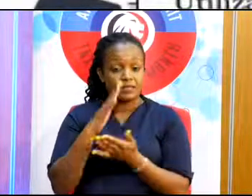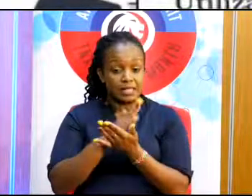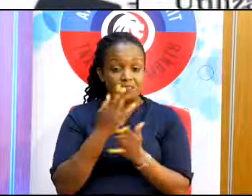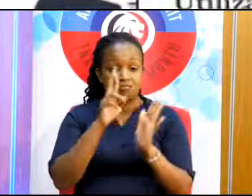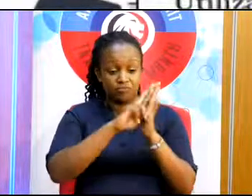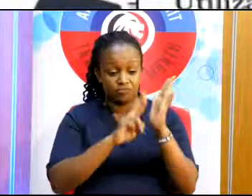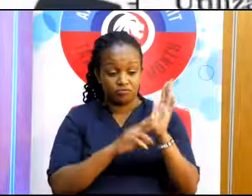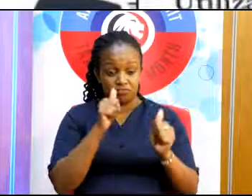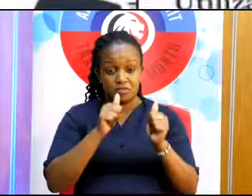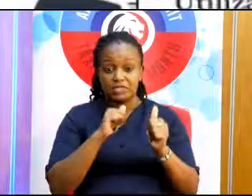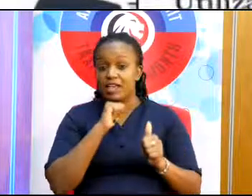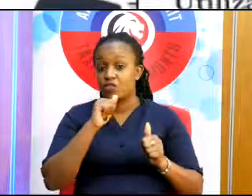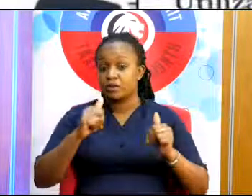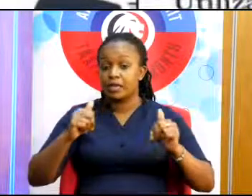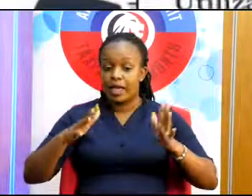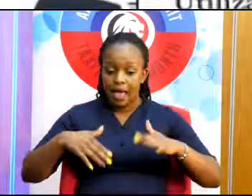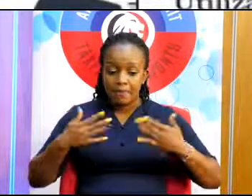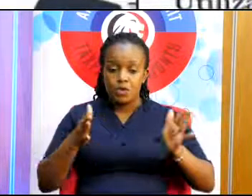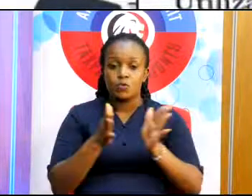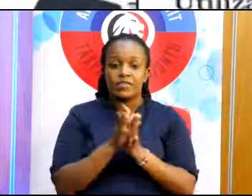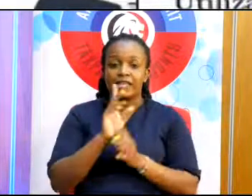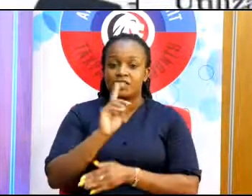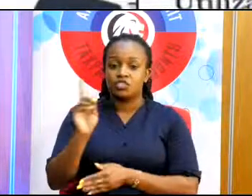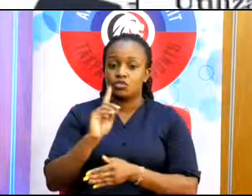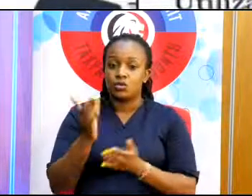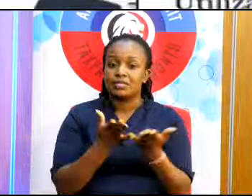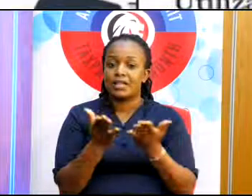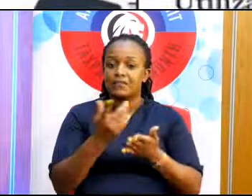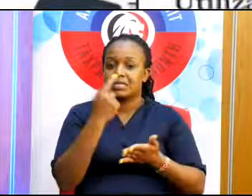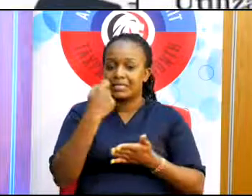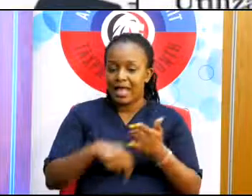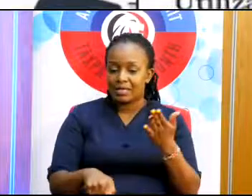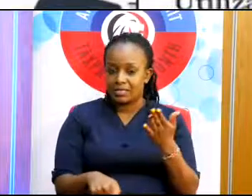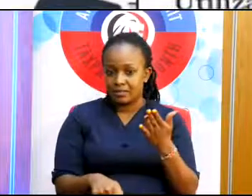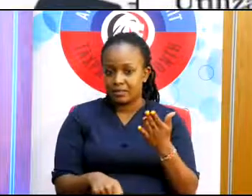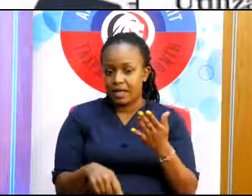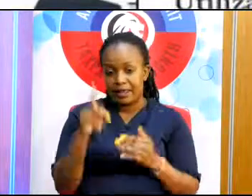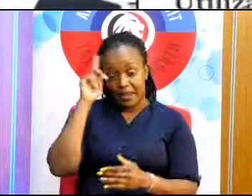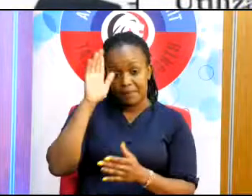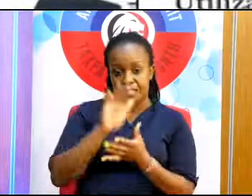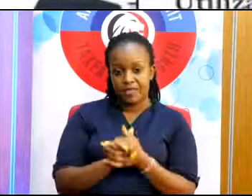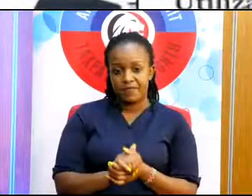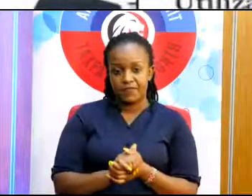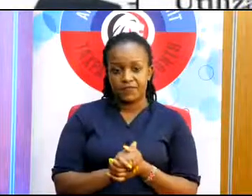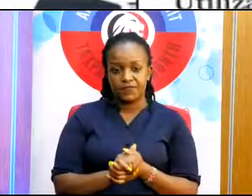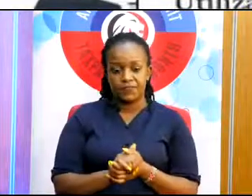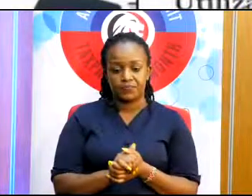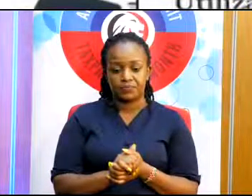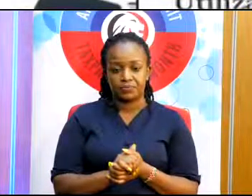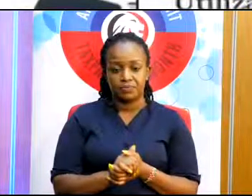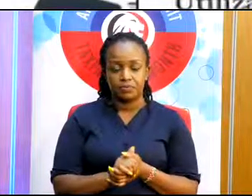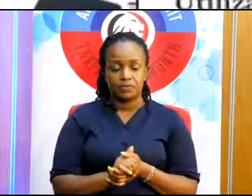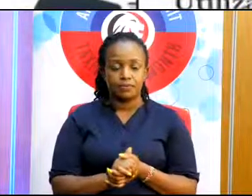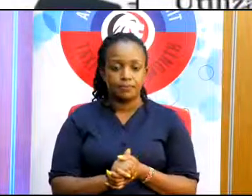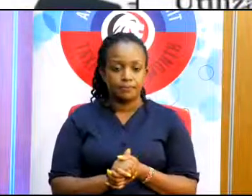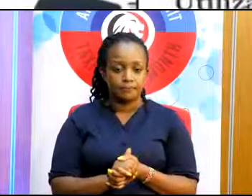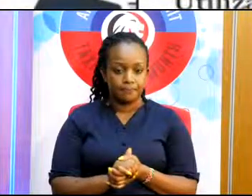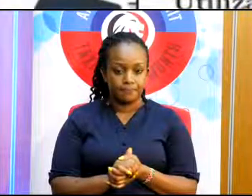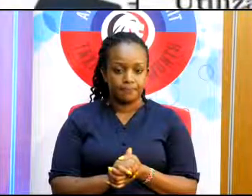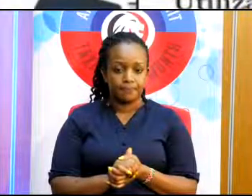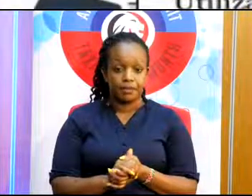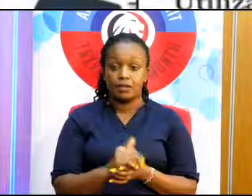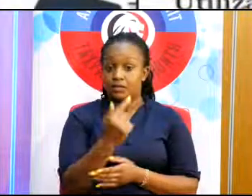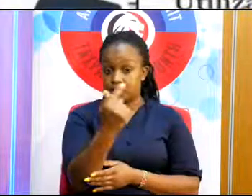happy with the digital service tax, but I think and I believe that Kenya,